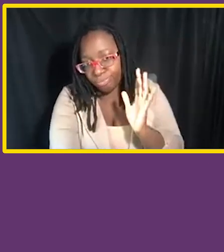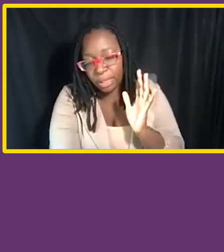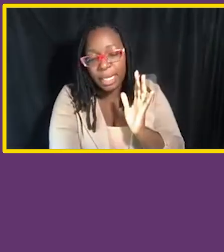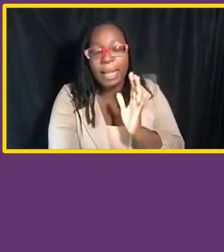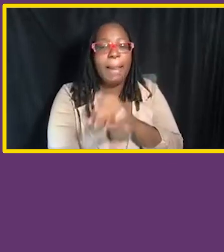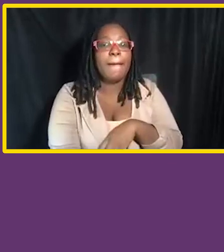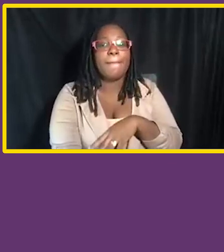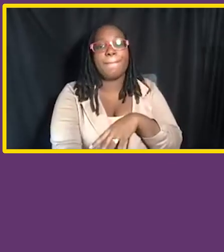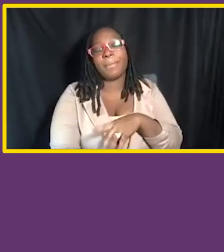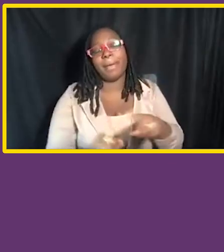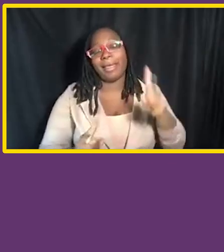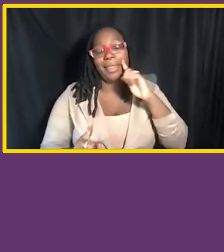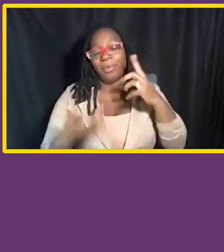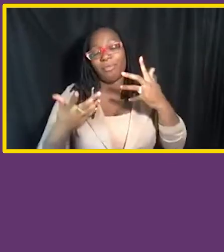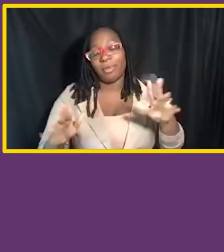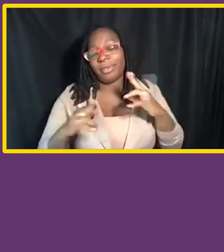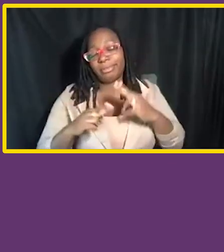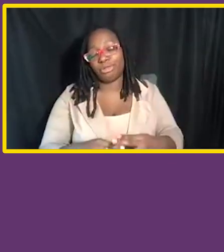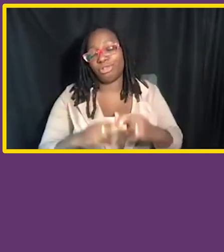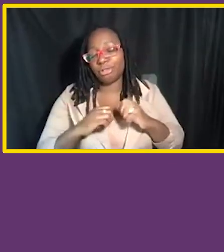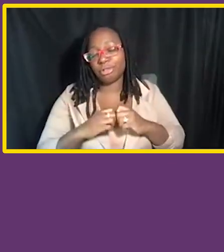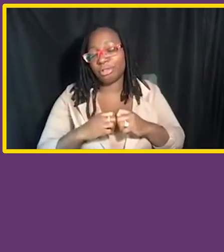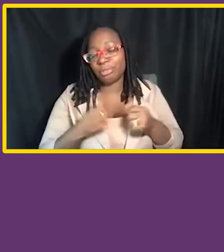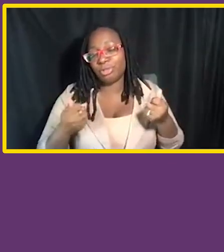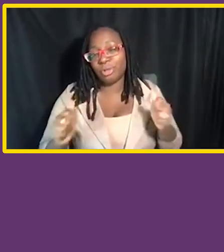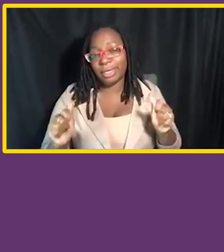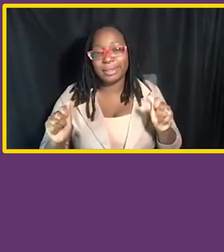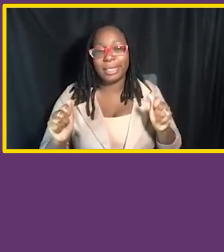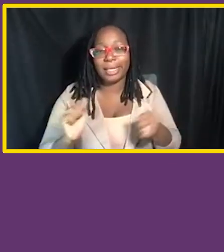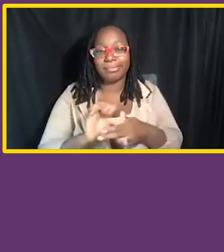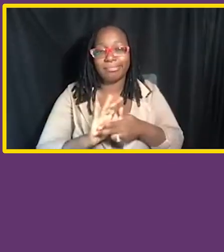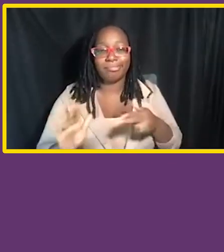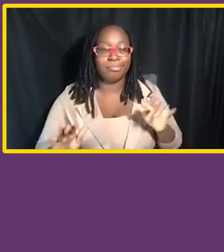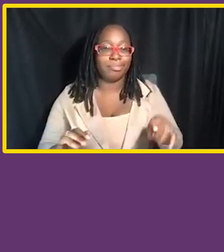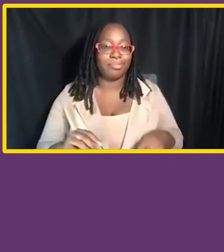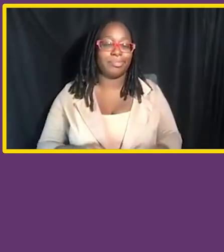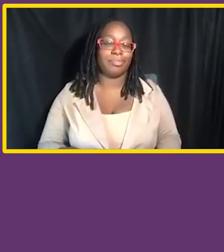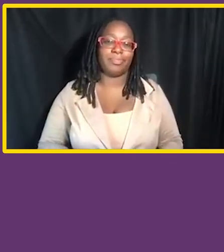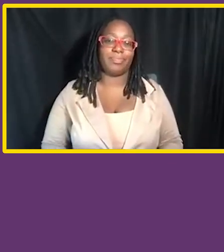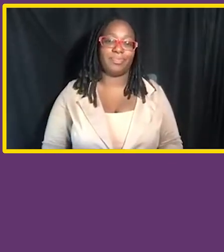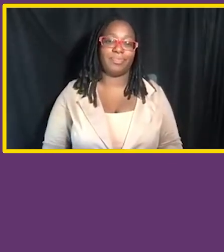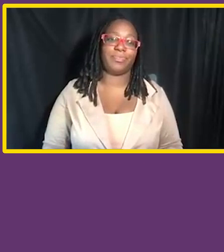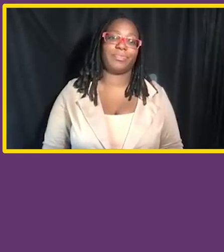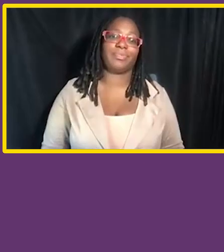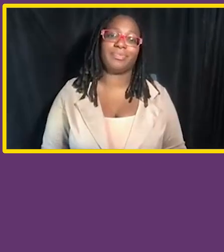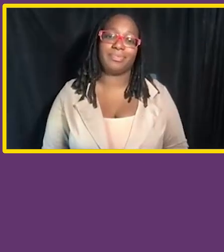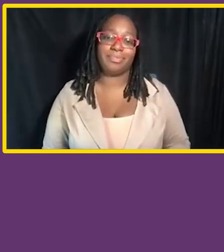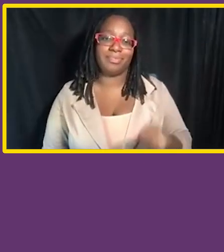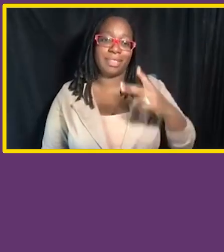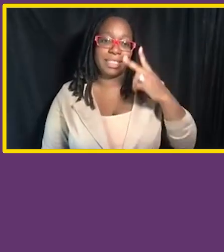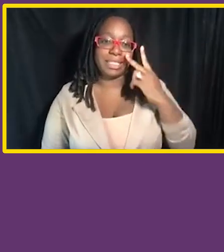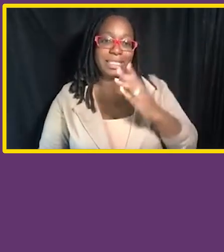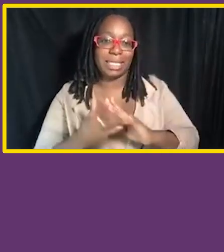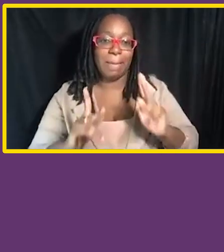Anyway, I think we've already spoken to that, but just trying to tie it all back. Yeah, no, this is Lindsay. I see some people saying in the chat